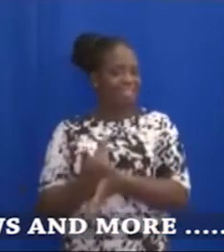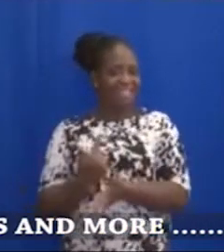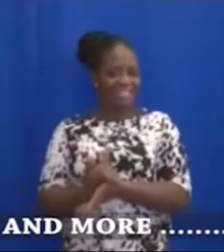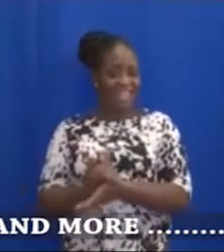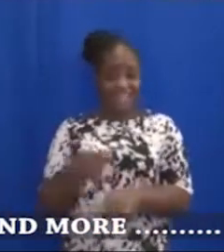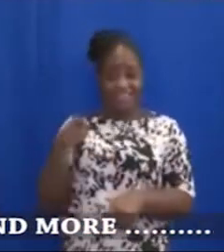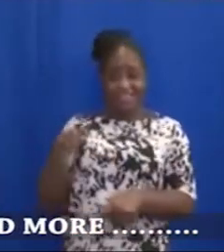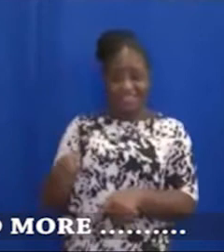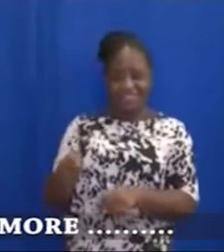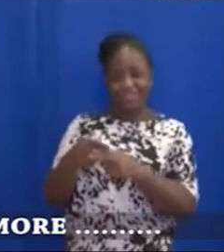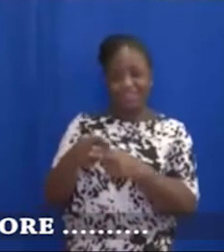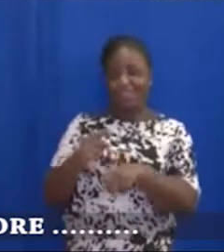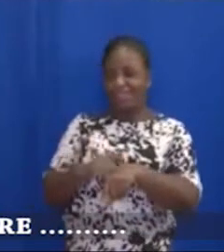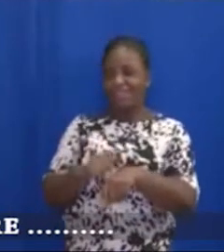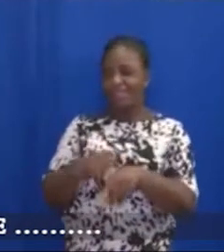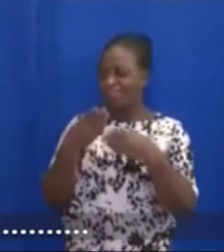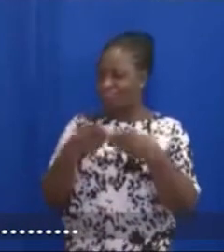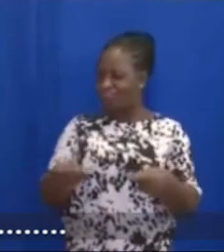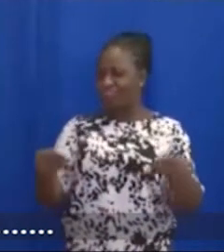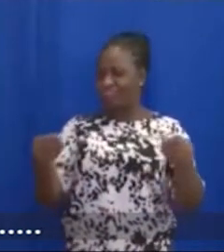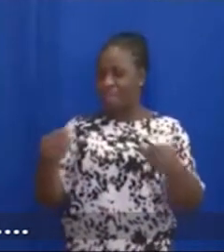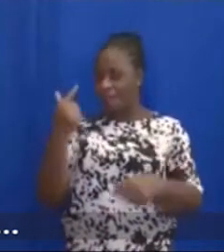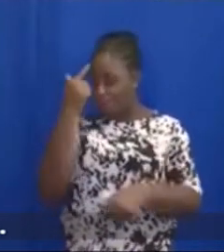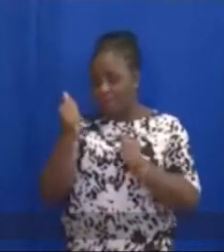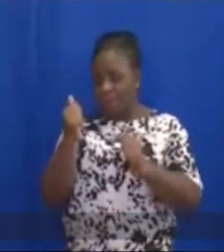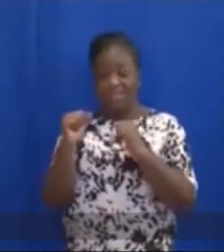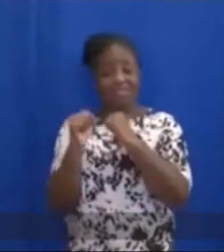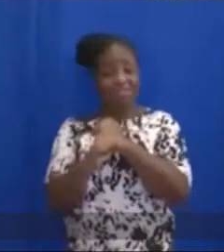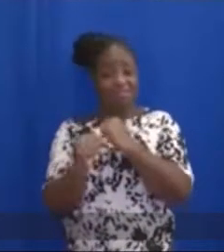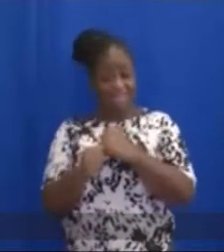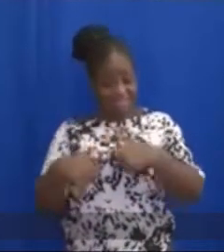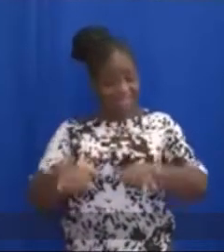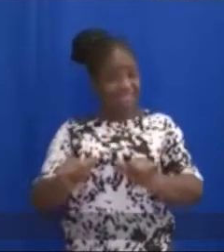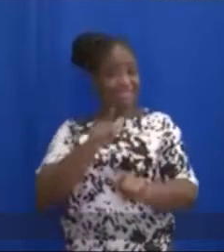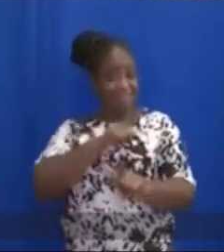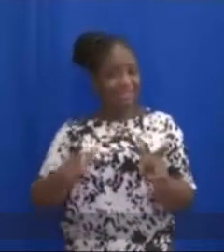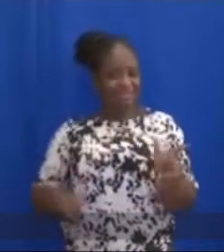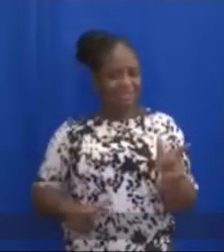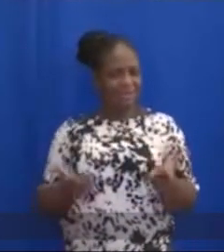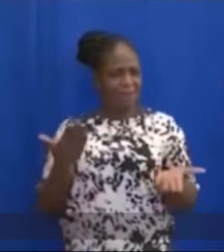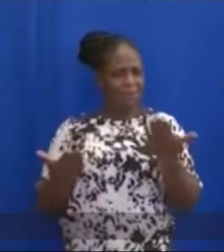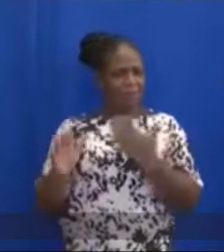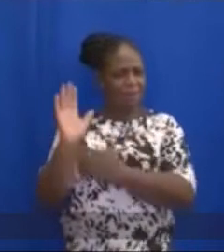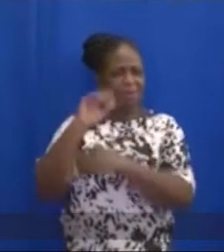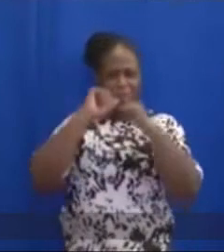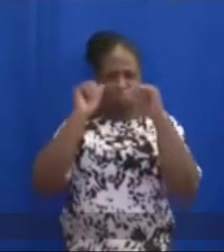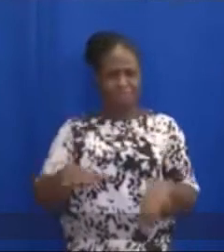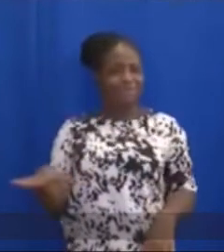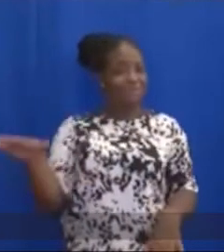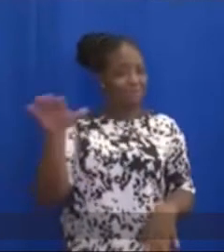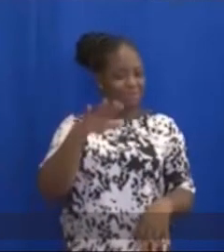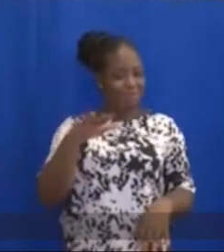this too shall pass, for the battle is still the Lord's. May God bless us all in our homeland